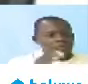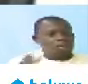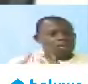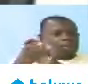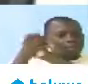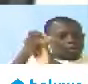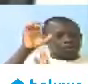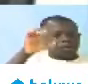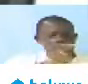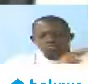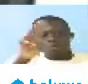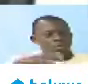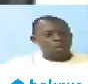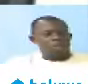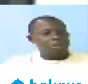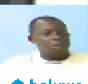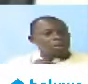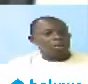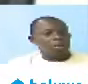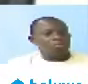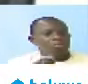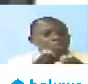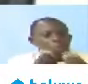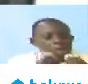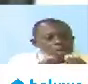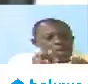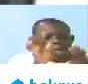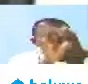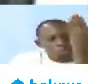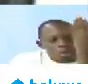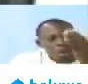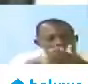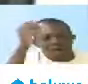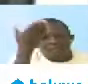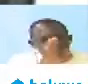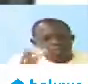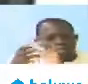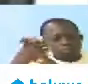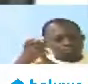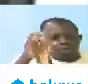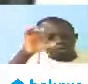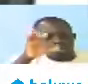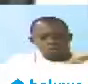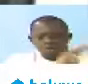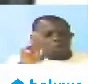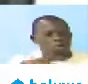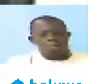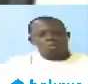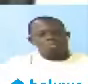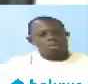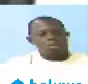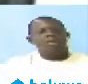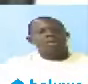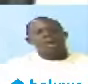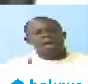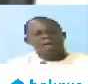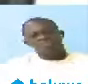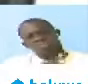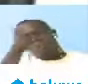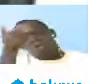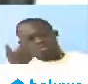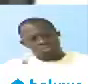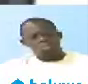days they don't want anybody to go out with any foreign currency. So model foreign currency finding the name or time. Well, there were